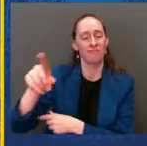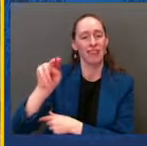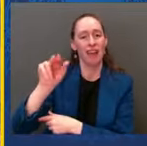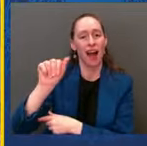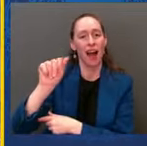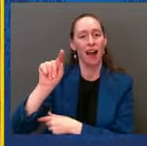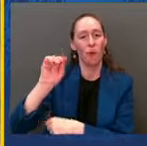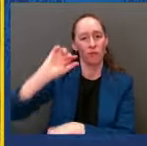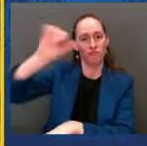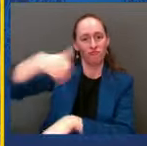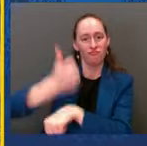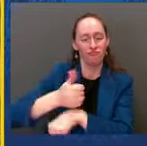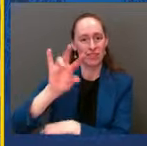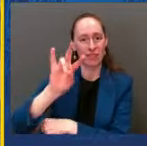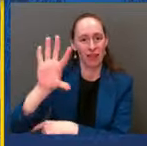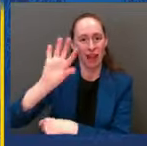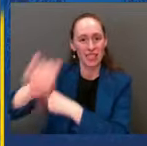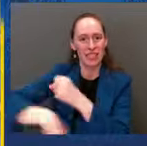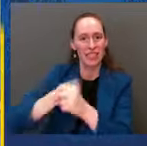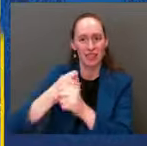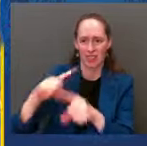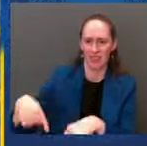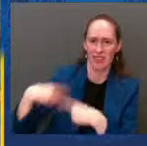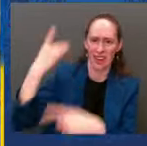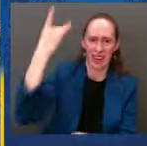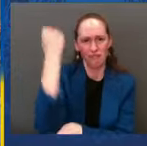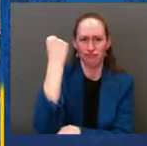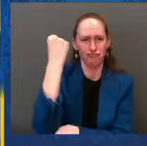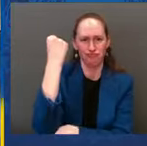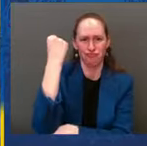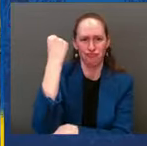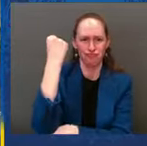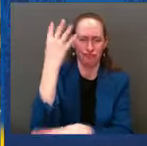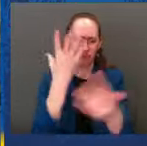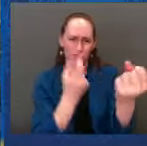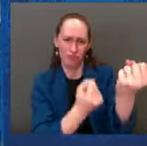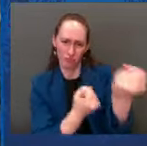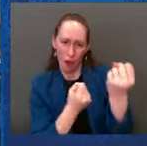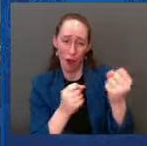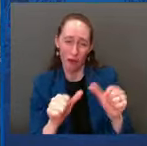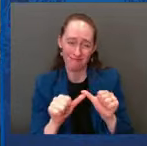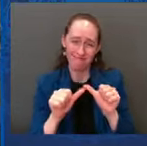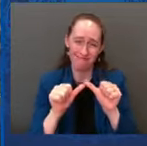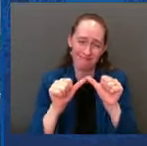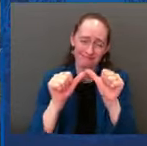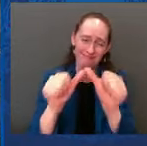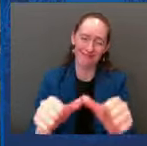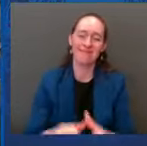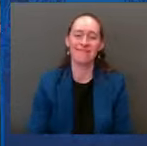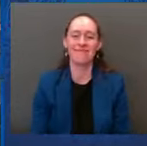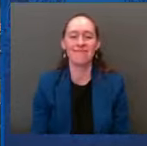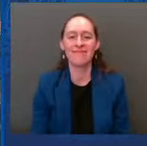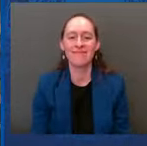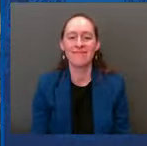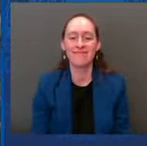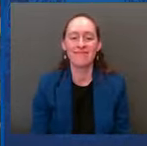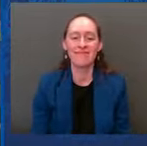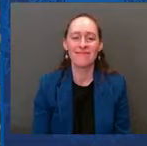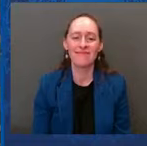And let there be no doubt, the commitment of the United States to our NATO alliance and Article 5 is rock